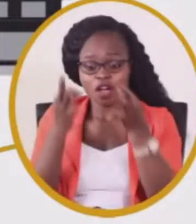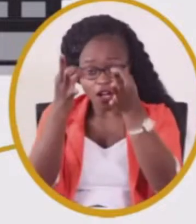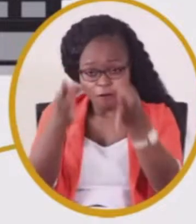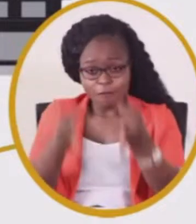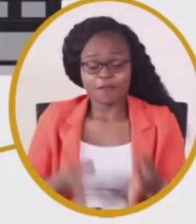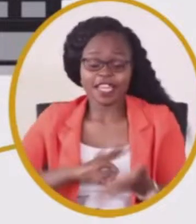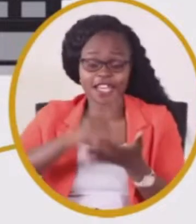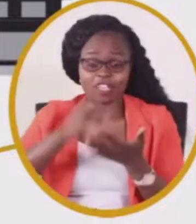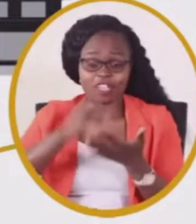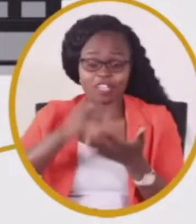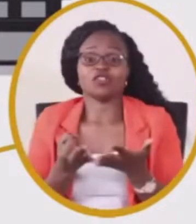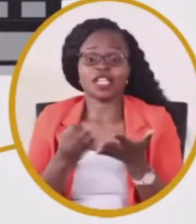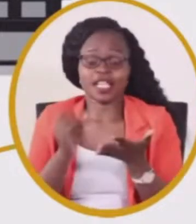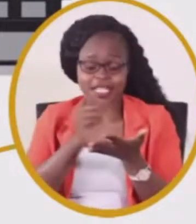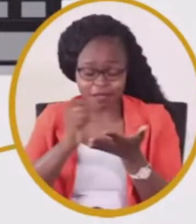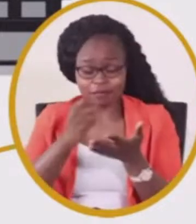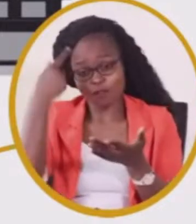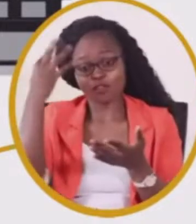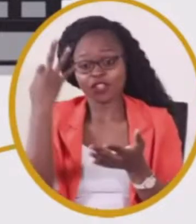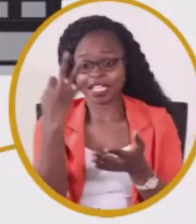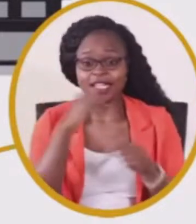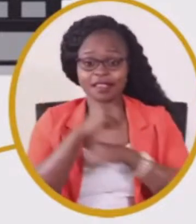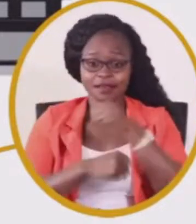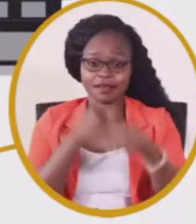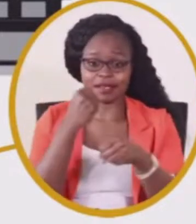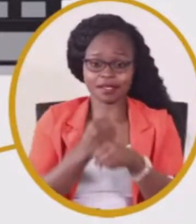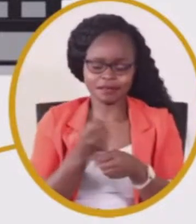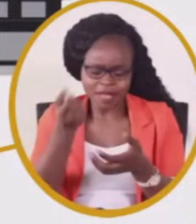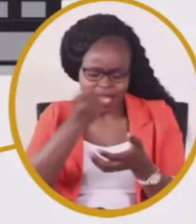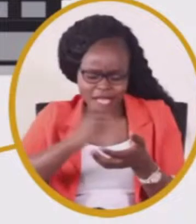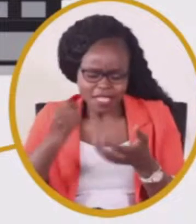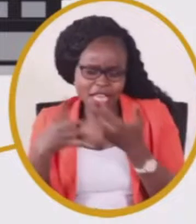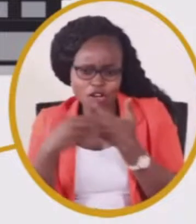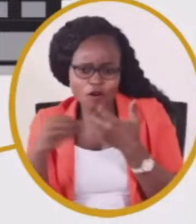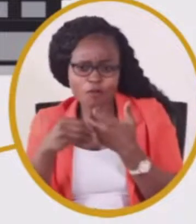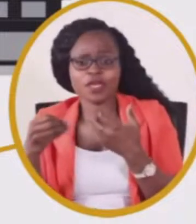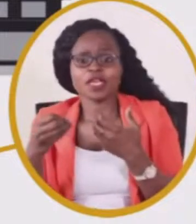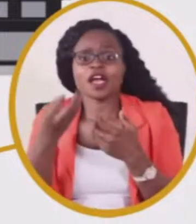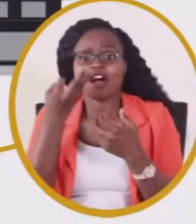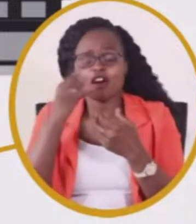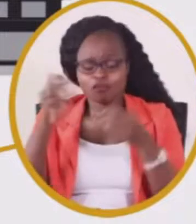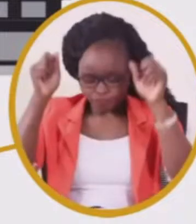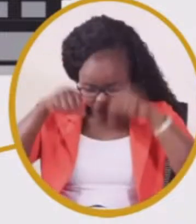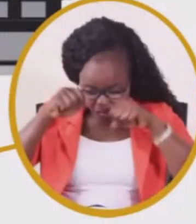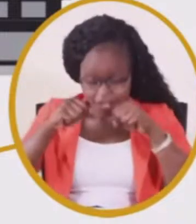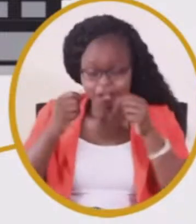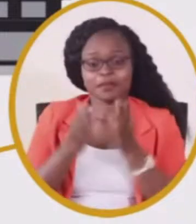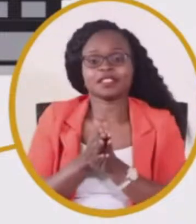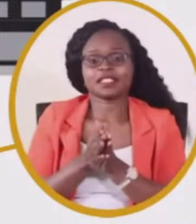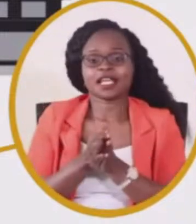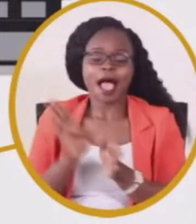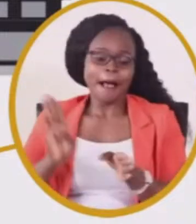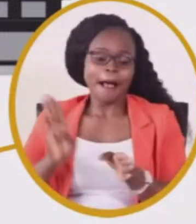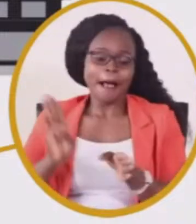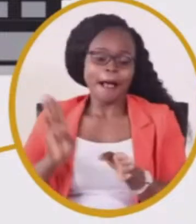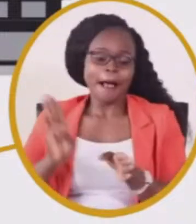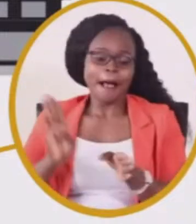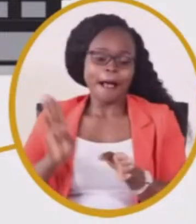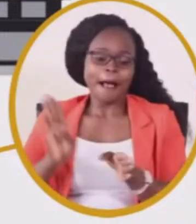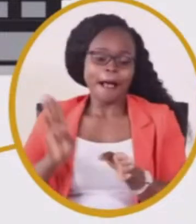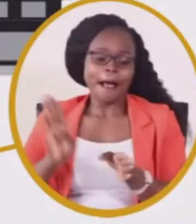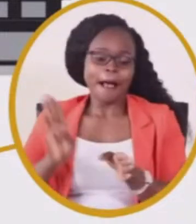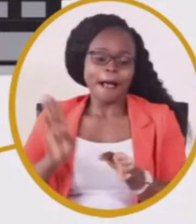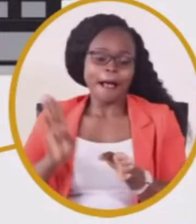financial statements for preceding 3 years, a signed copy of sale or purchase agreement, board resolutions approving